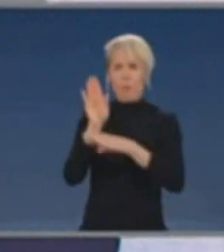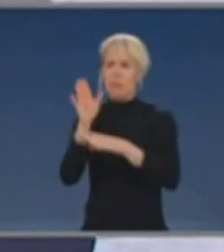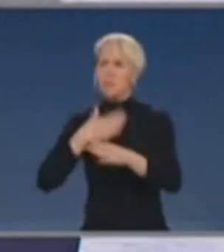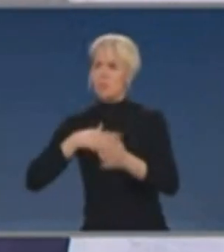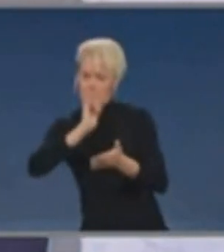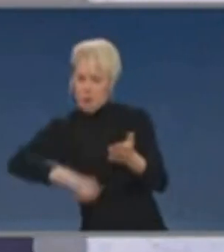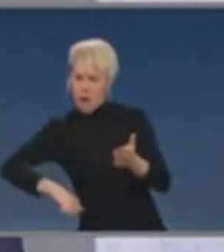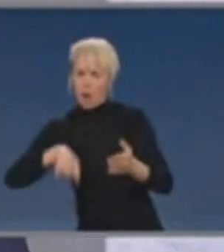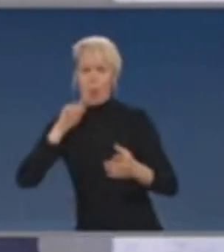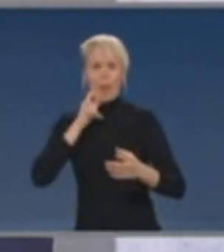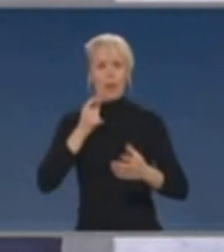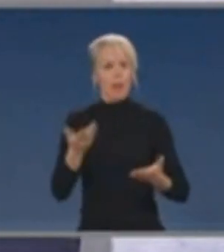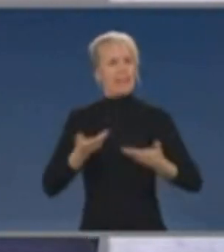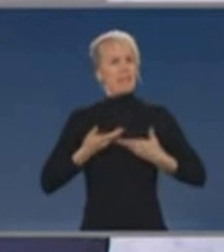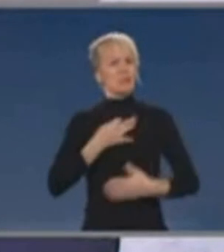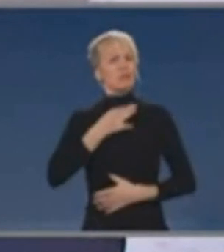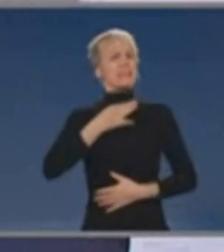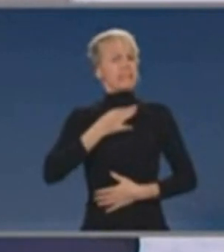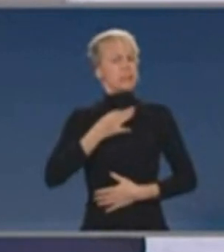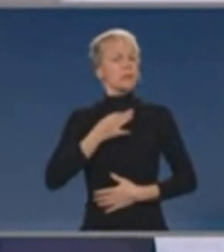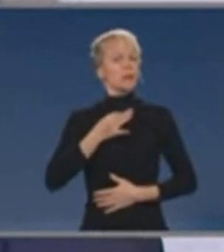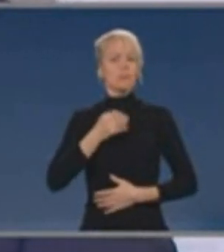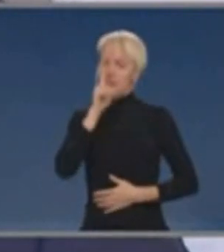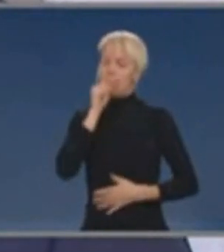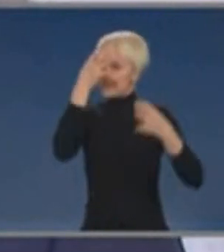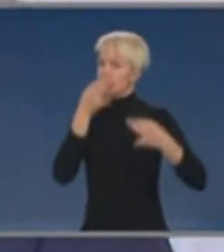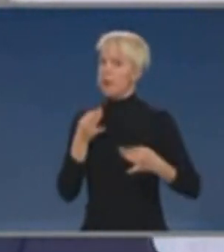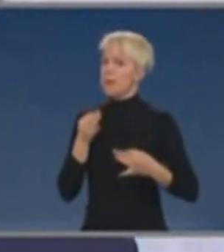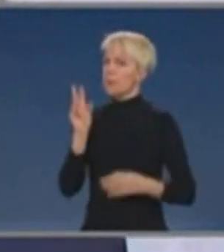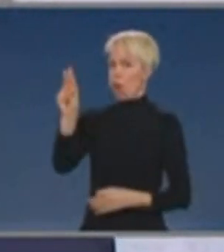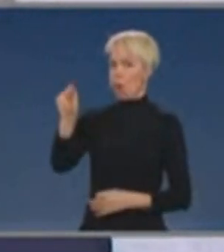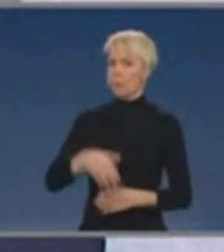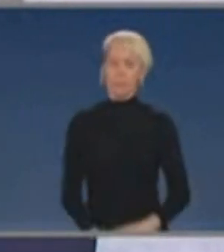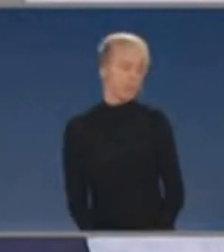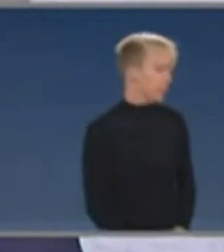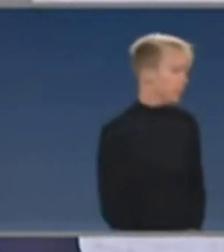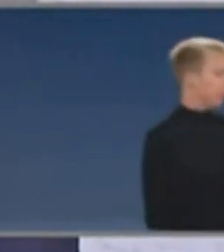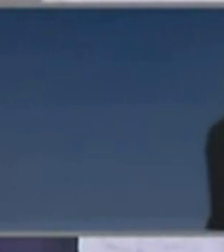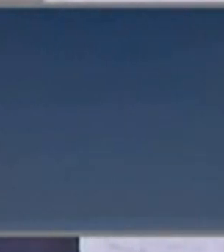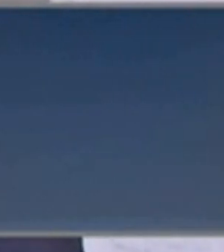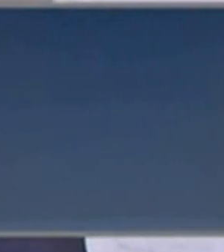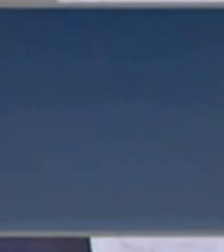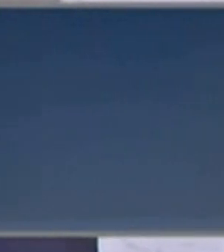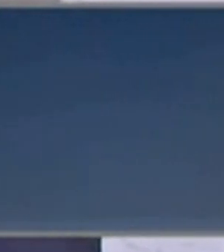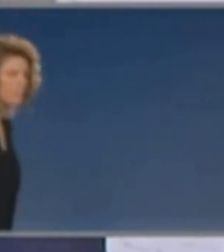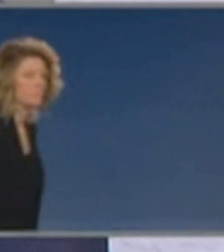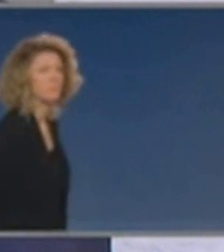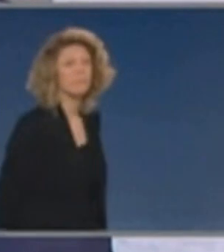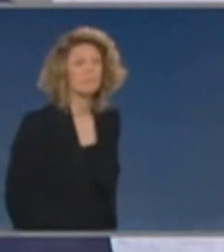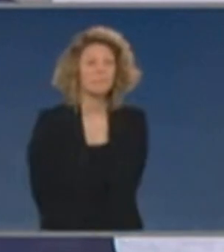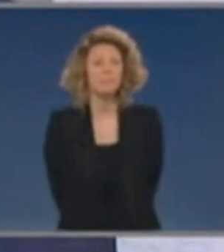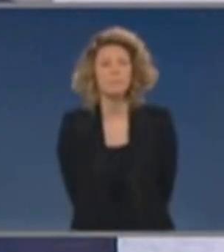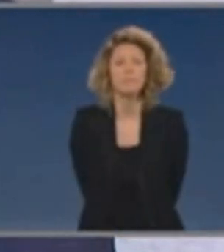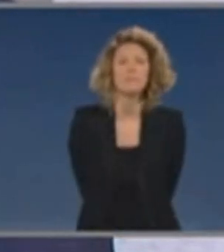actions the governments can take which are common to all governments around the world. Yep. So can I also just ask you on China, we've seen the global coalition